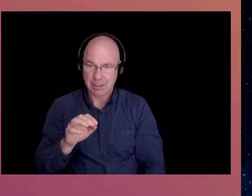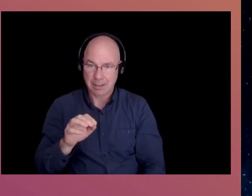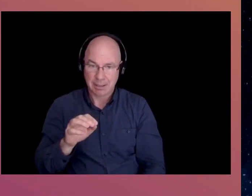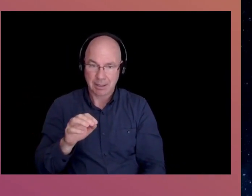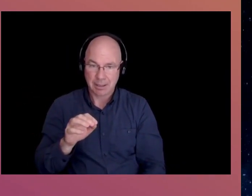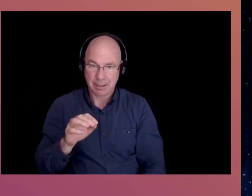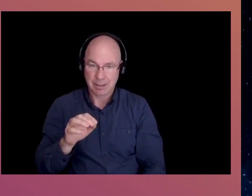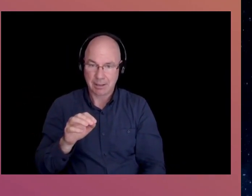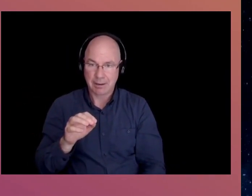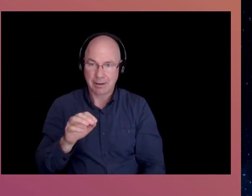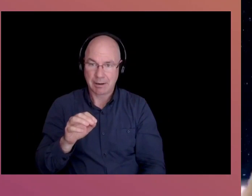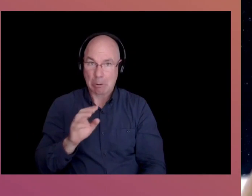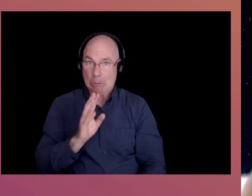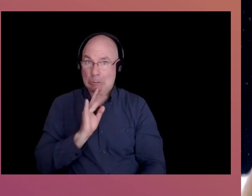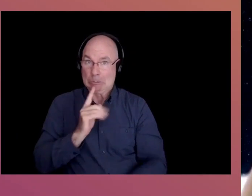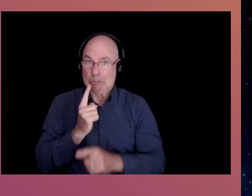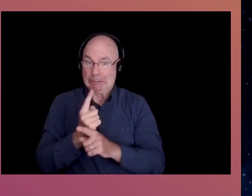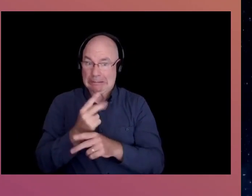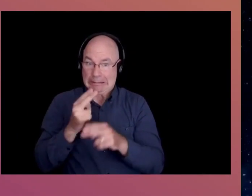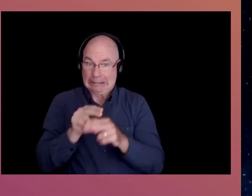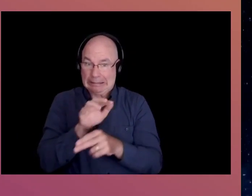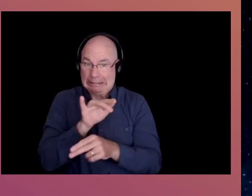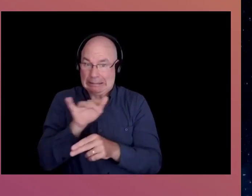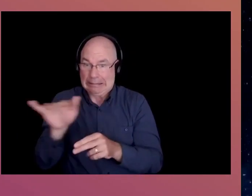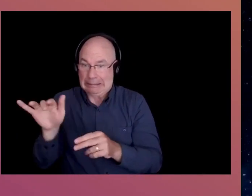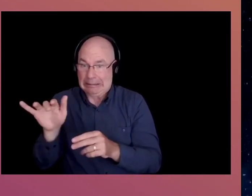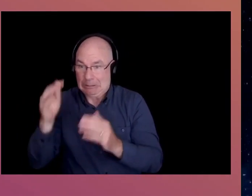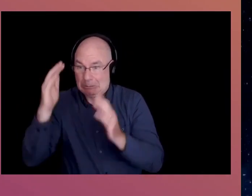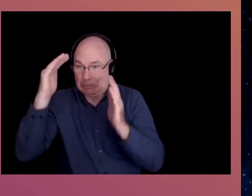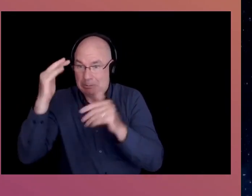Vinayagamurthy. I hope I didn't butcher your name too badly.